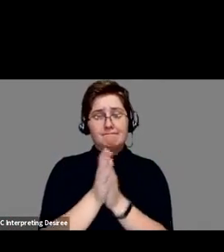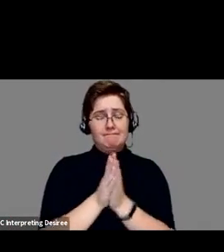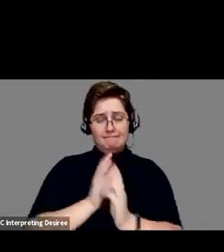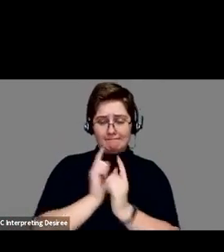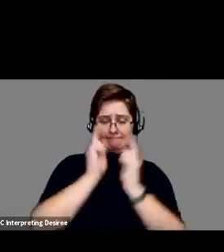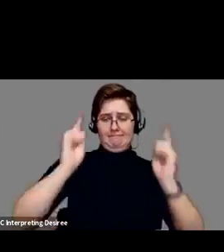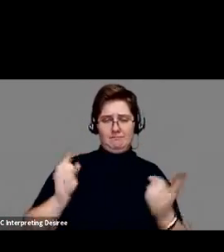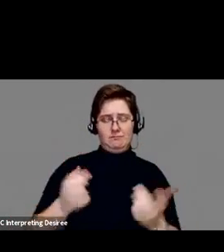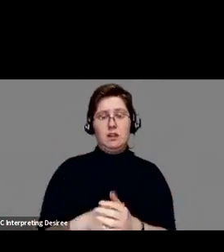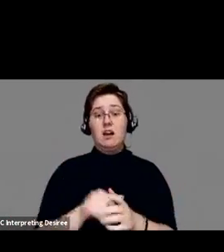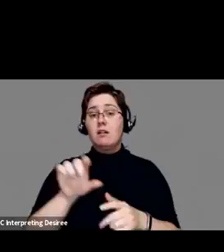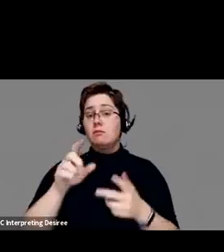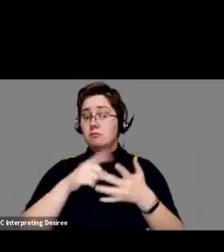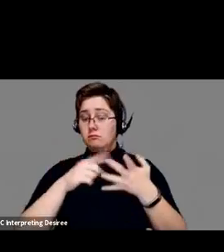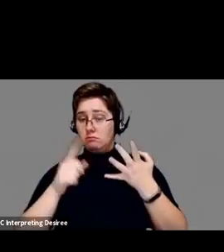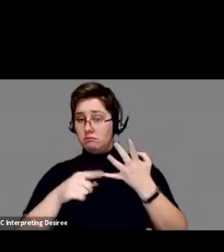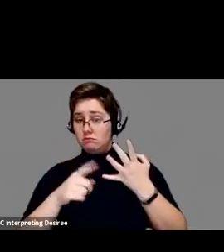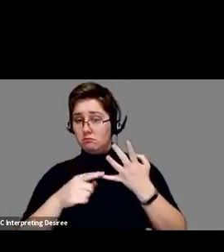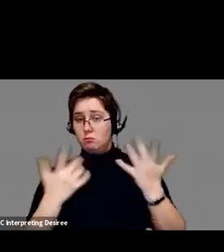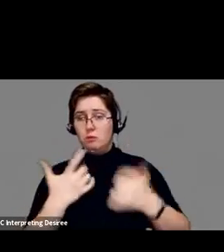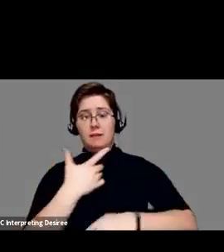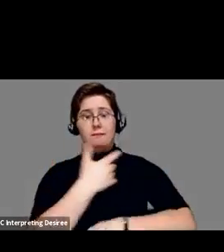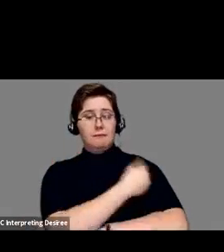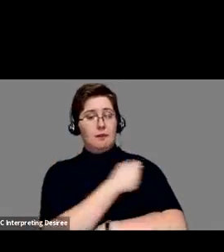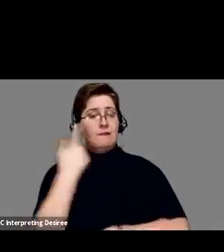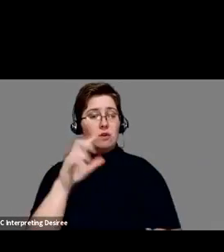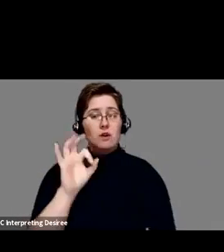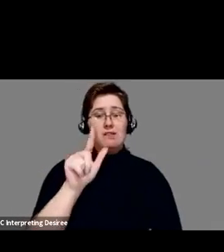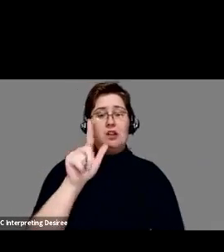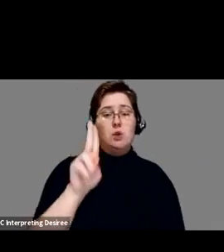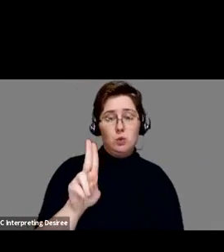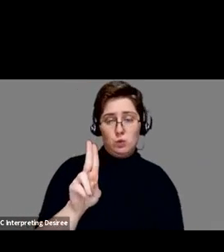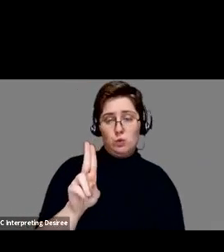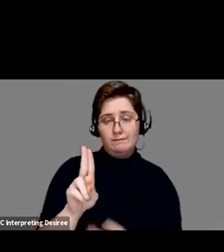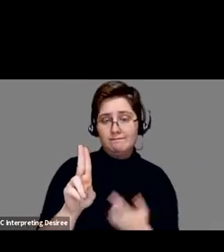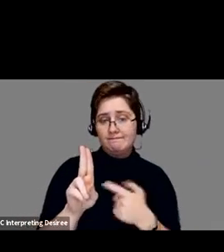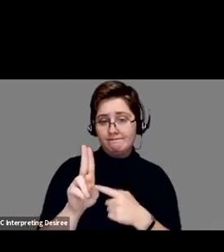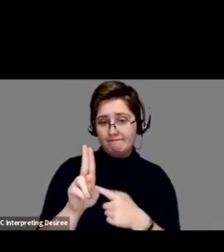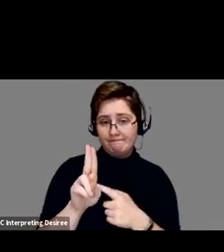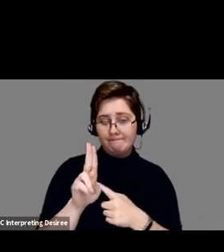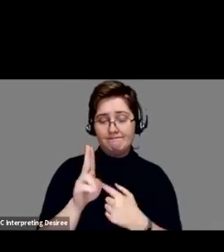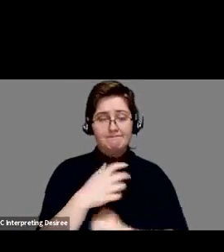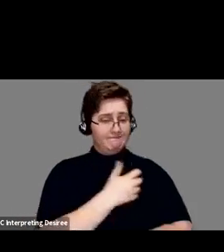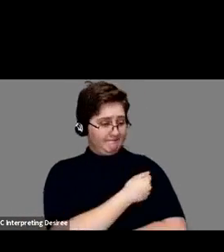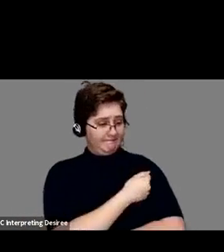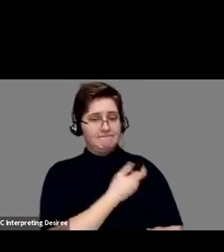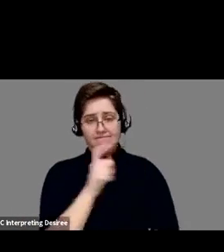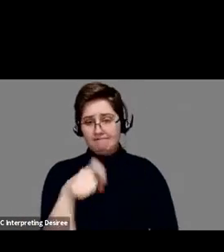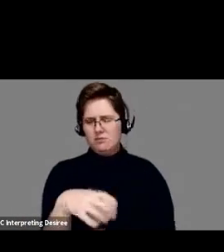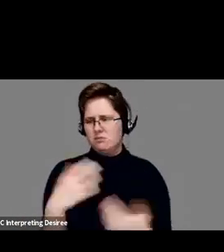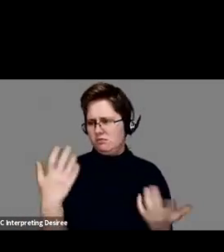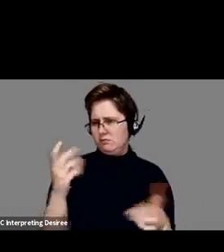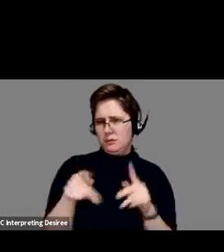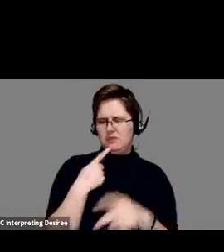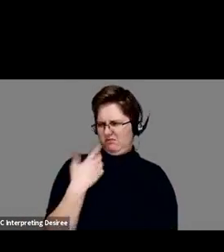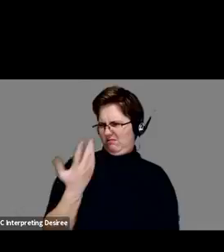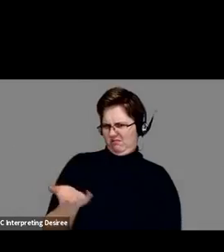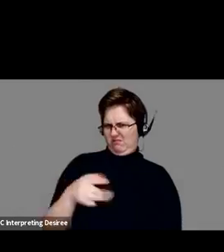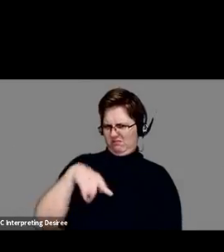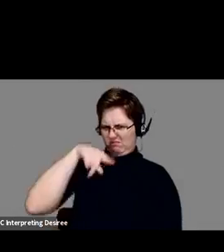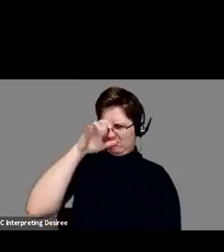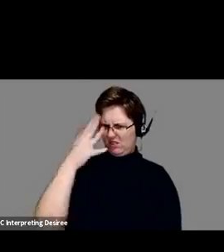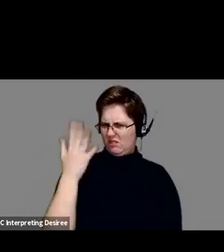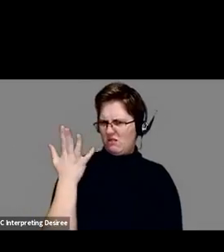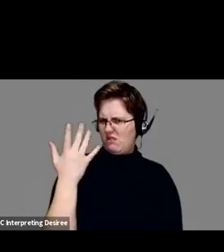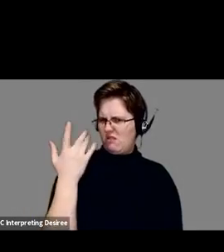and that's flu vaccines. And so, people will say, well, why should I get a flu